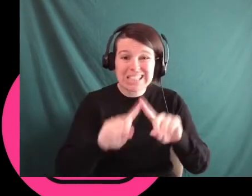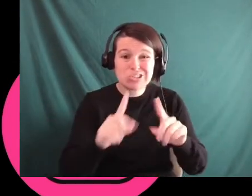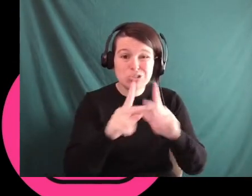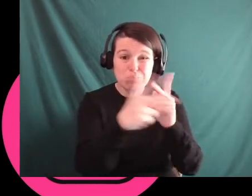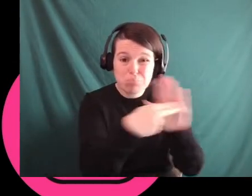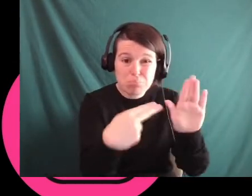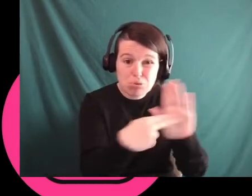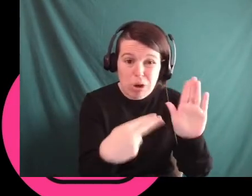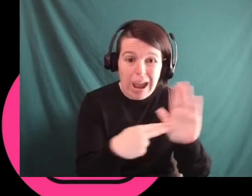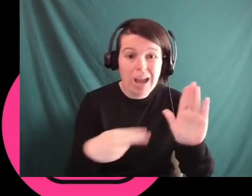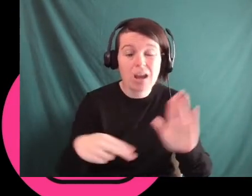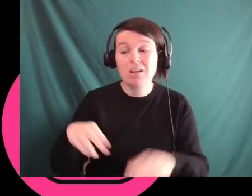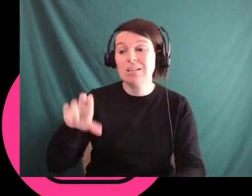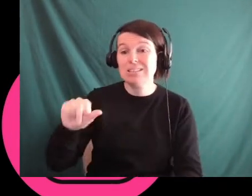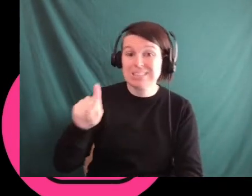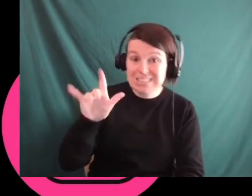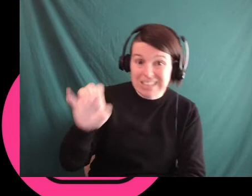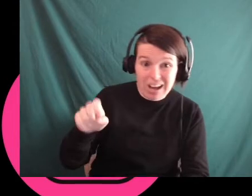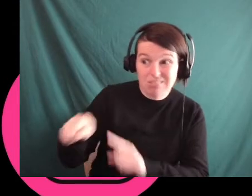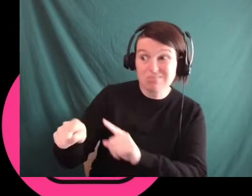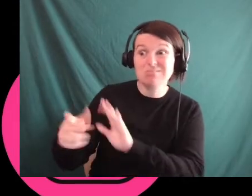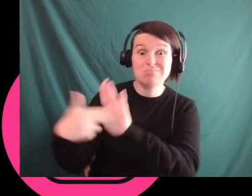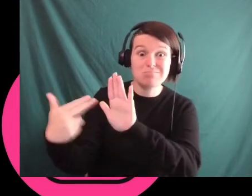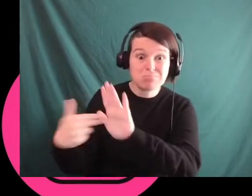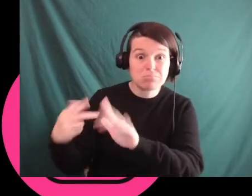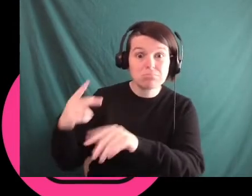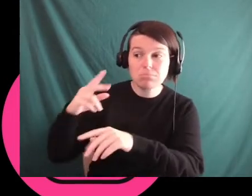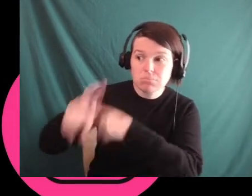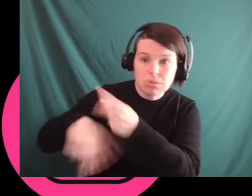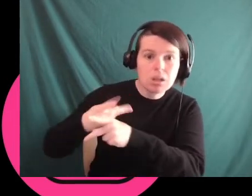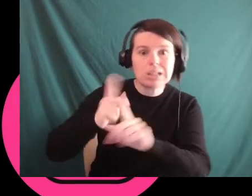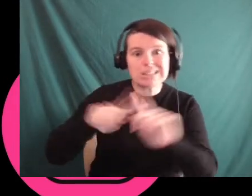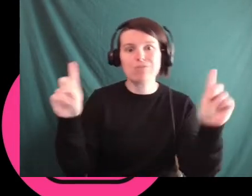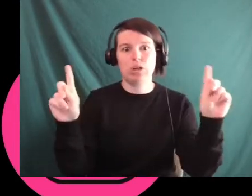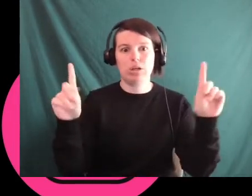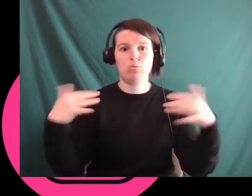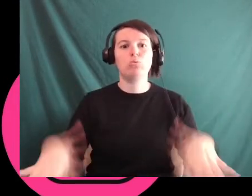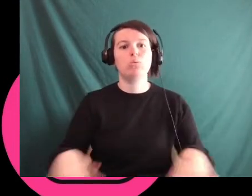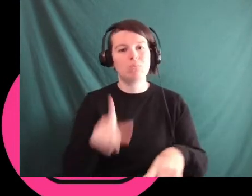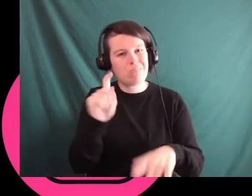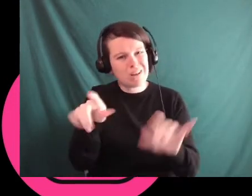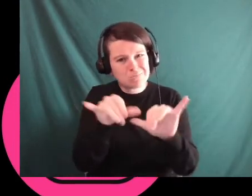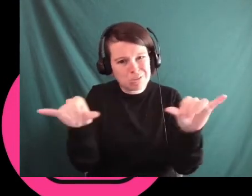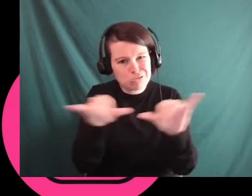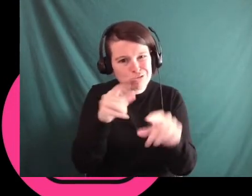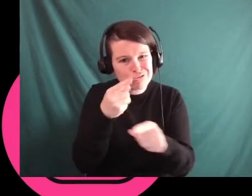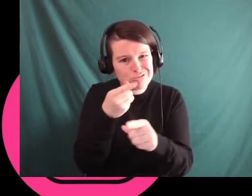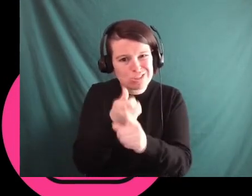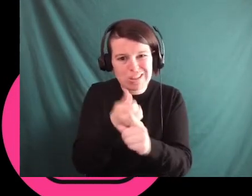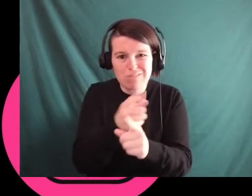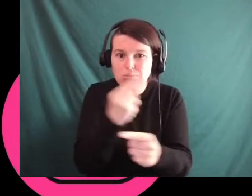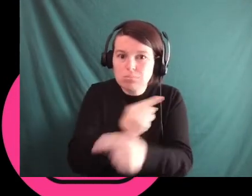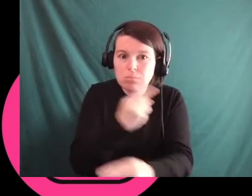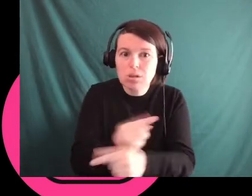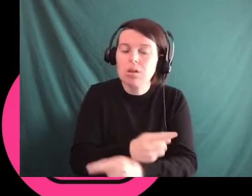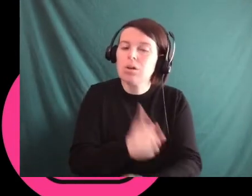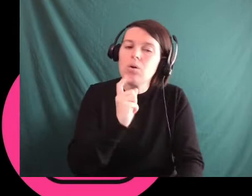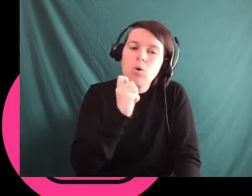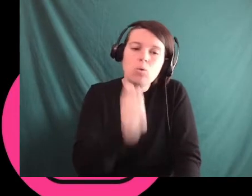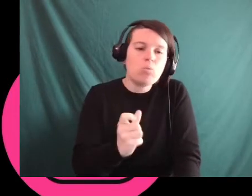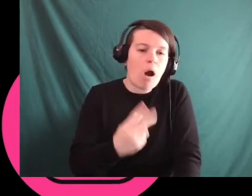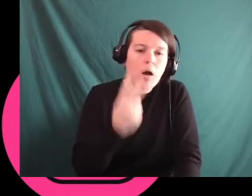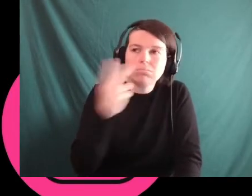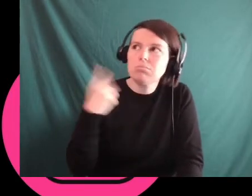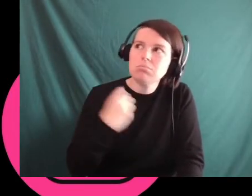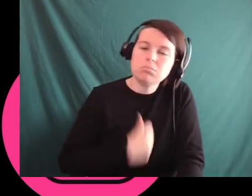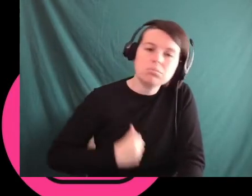between styles of the same brand. So take the time to measure yourself accurately. You won't regret it, and this is the #1 way